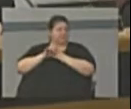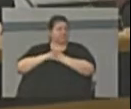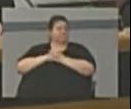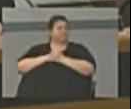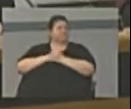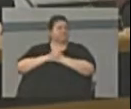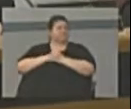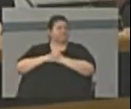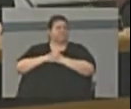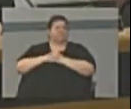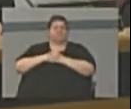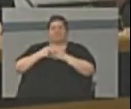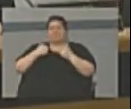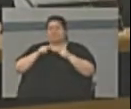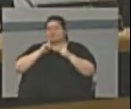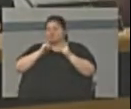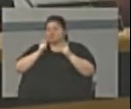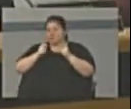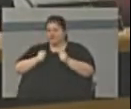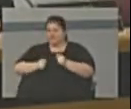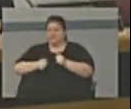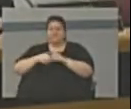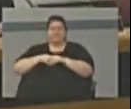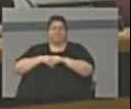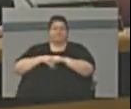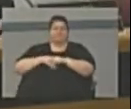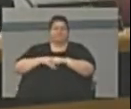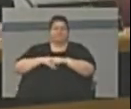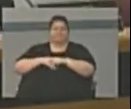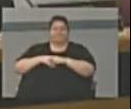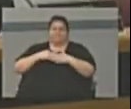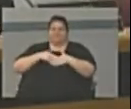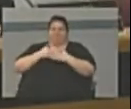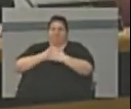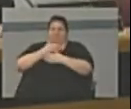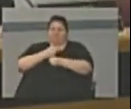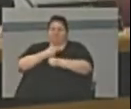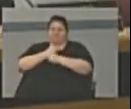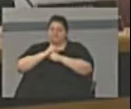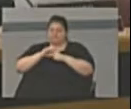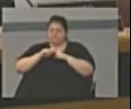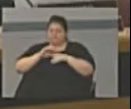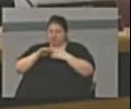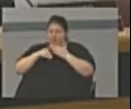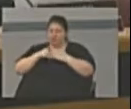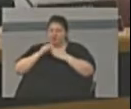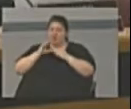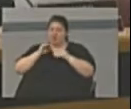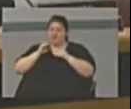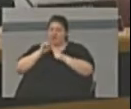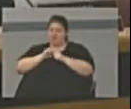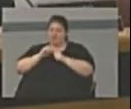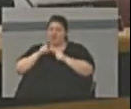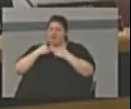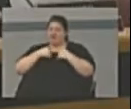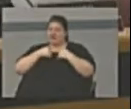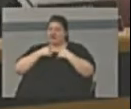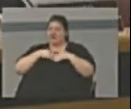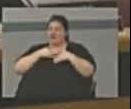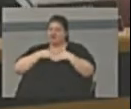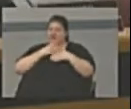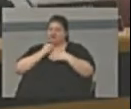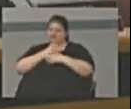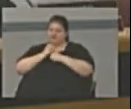said, let me just move real quickly. I want to, again, as you heard, Happy New Year to all, and hope everyone had a and their families had a happy and